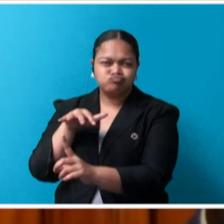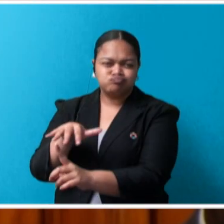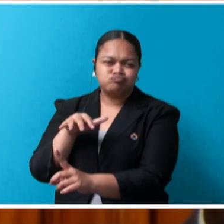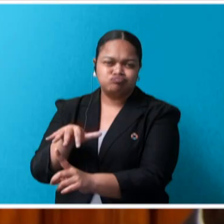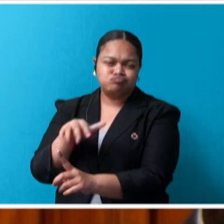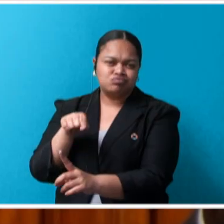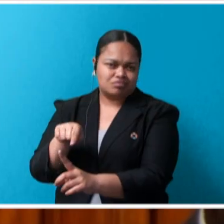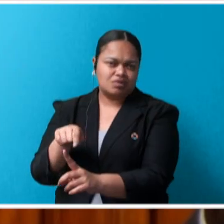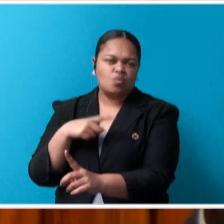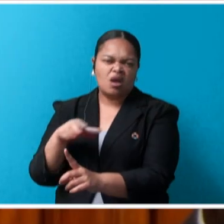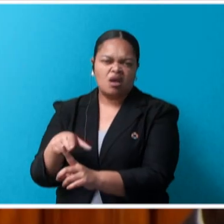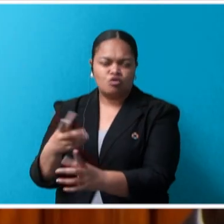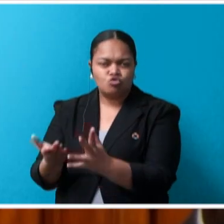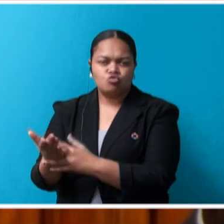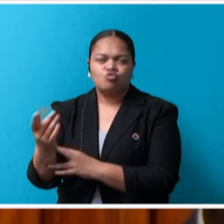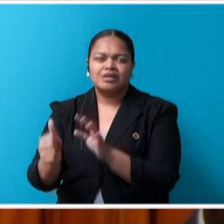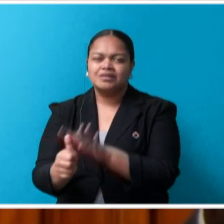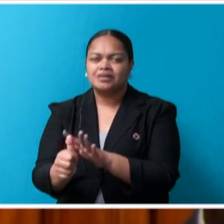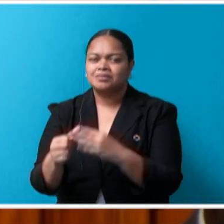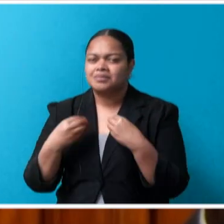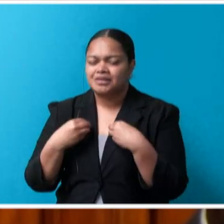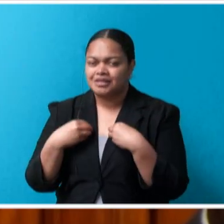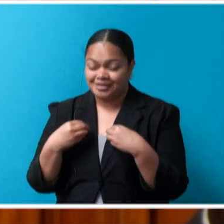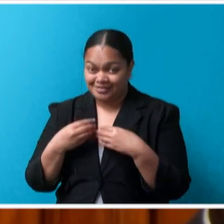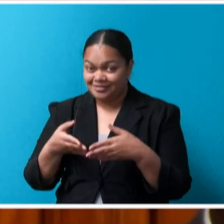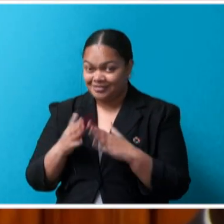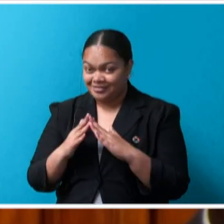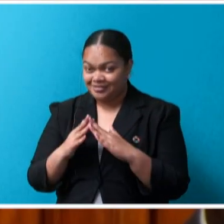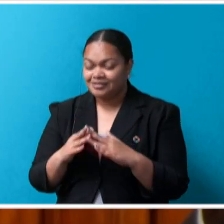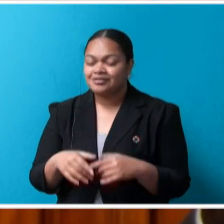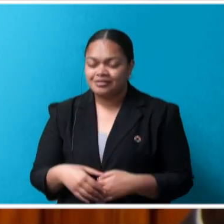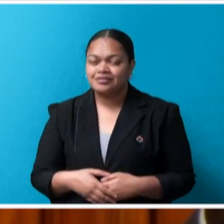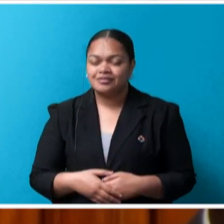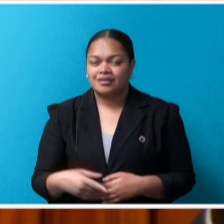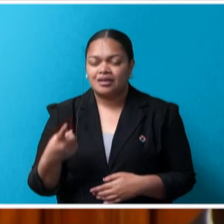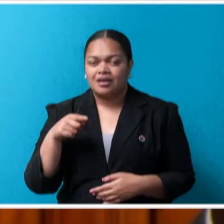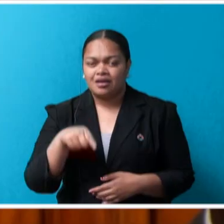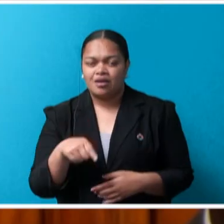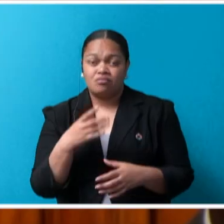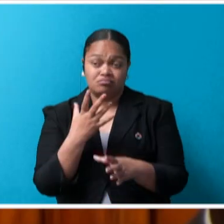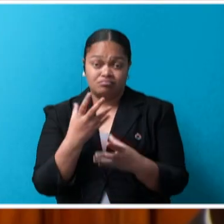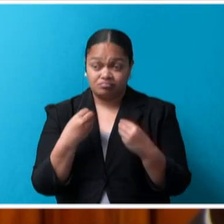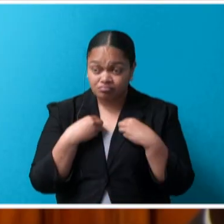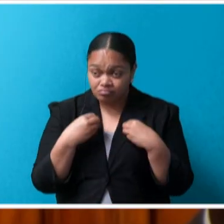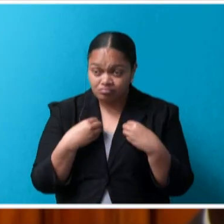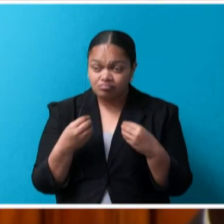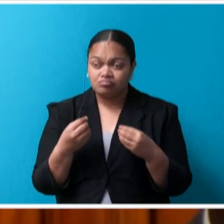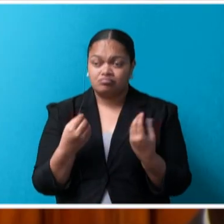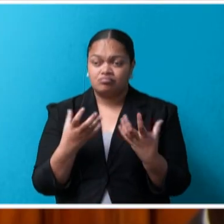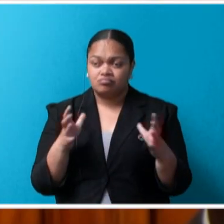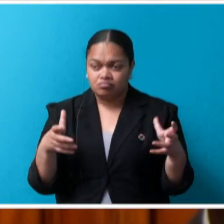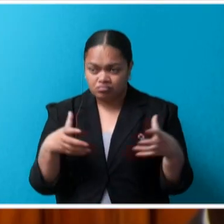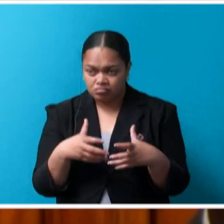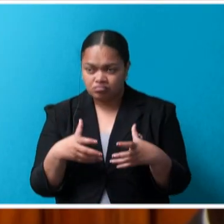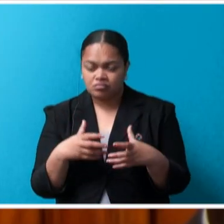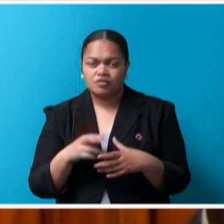as a pathway into business. Government has also invested in the renovation of the cooperative college, ensuring our cooperators